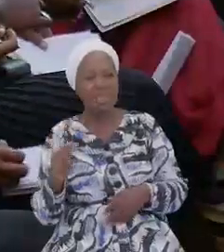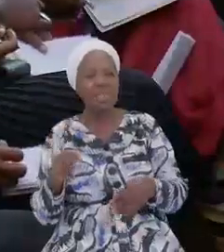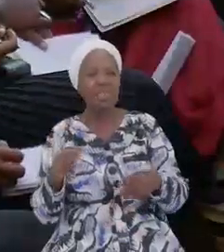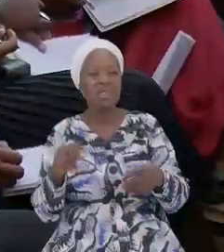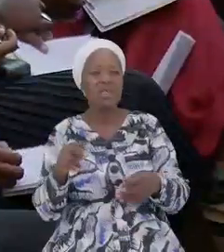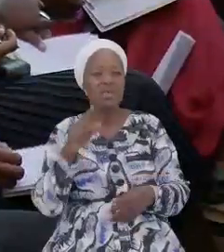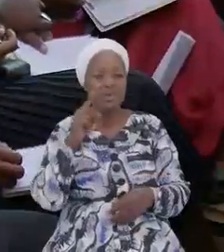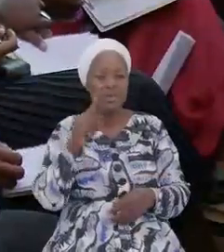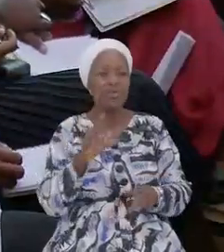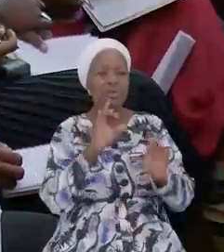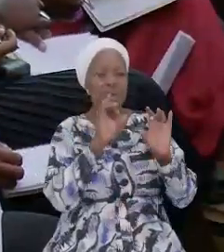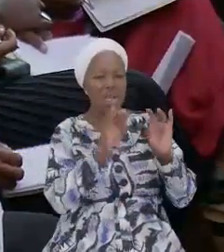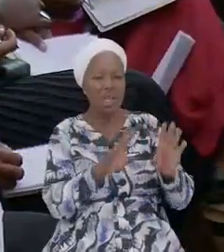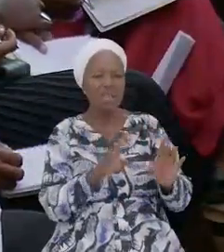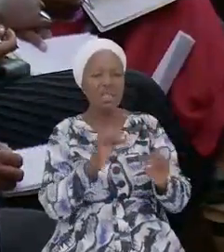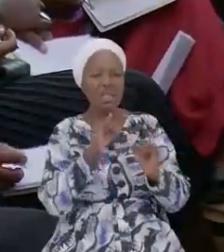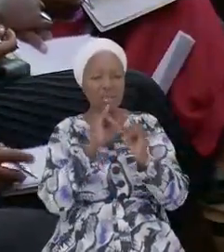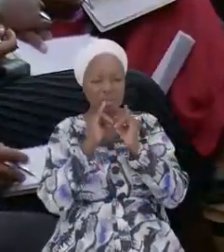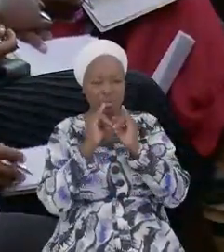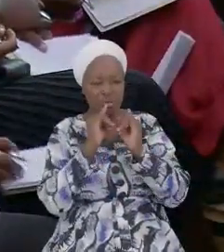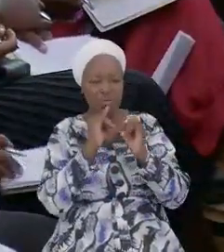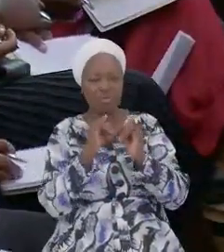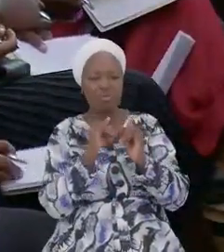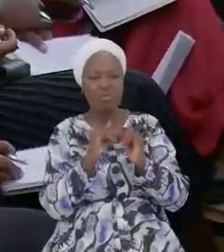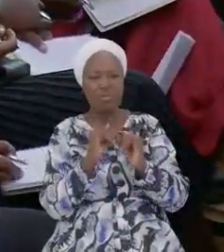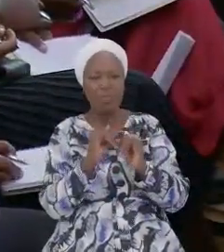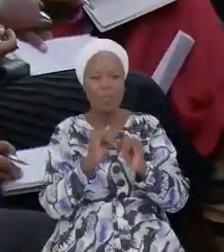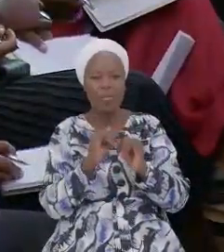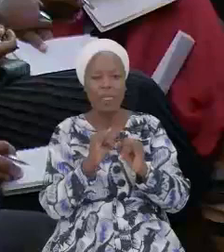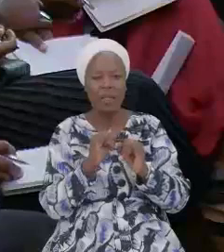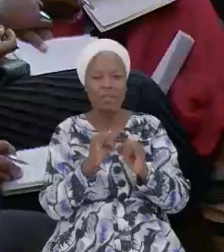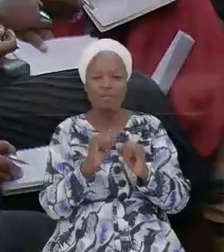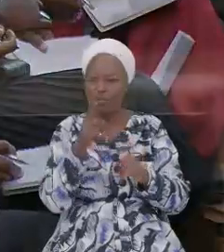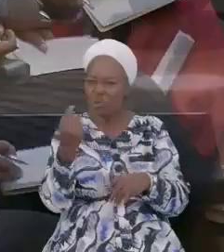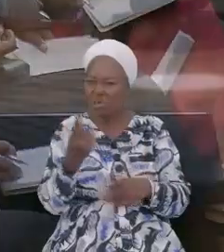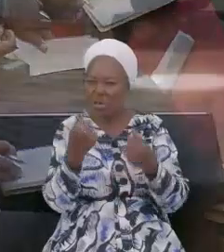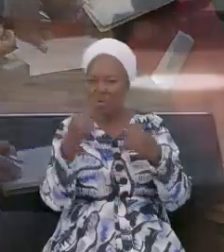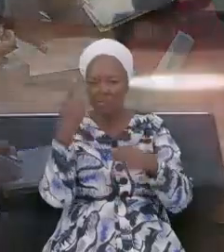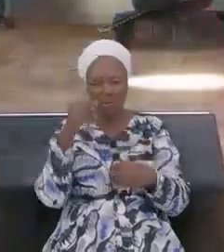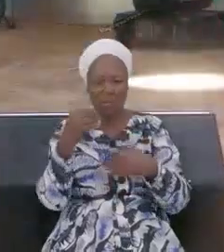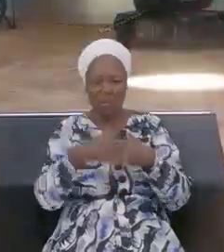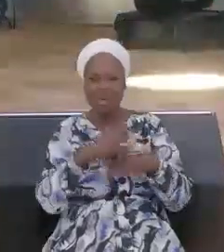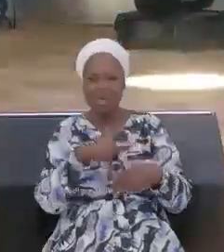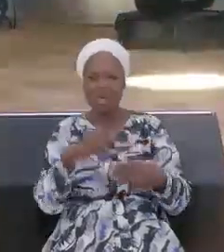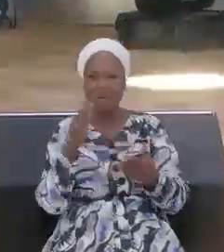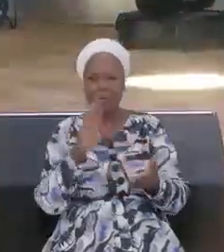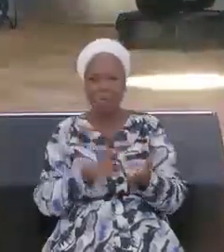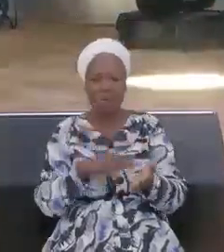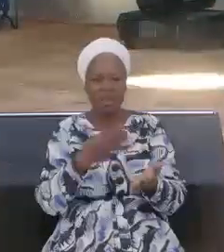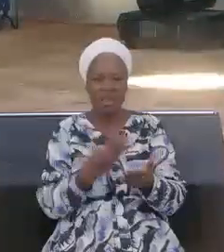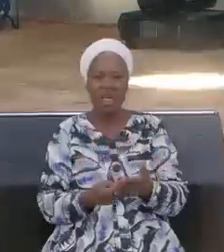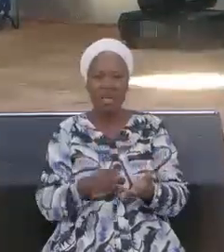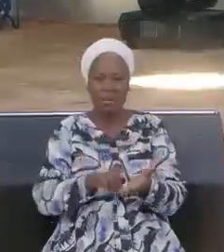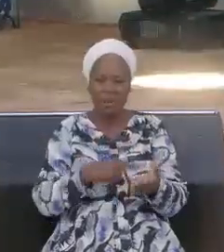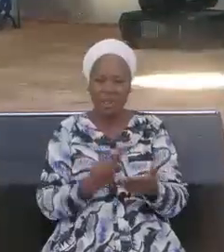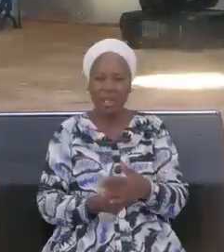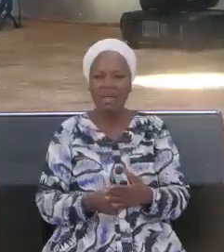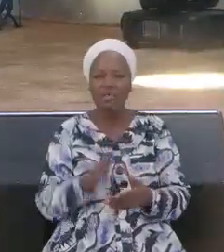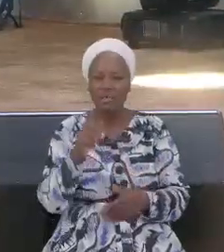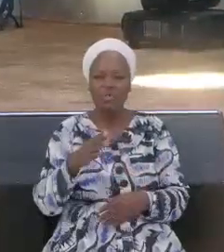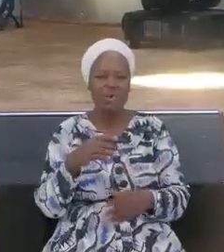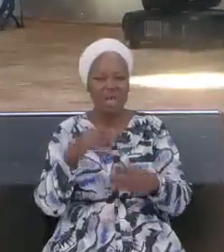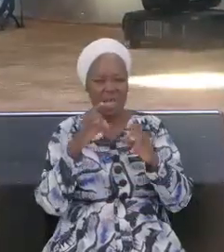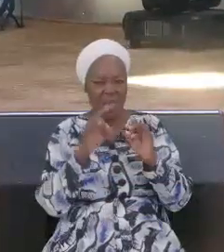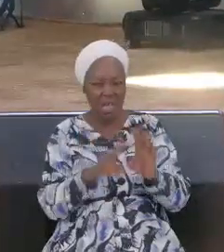thou hatest instruction. You're only looking for bread and butter. Thou hatest instruction. You're only looking for